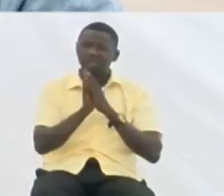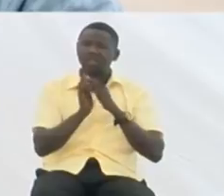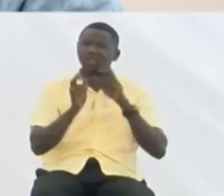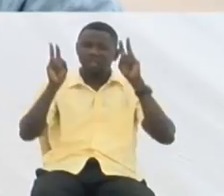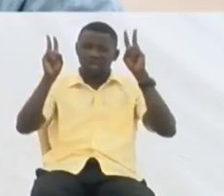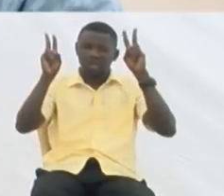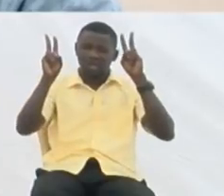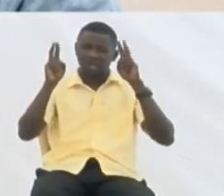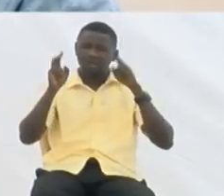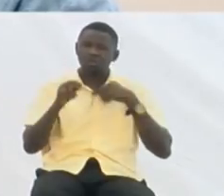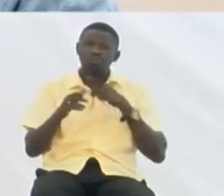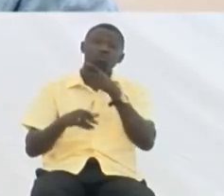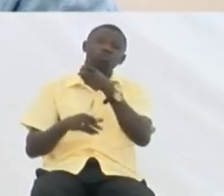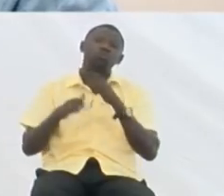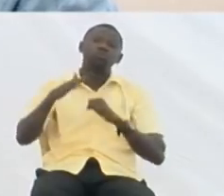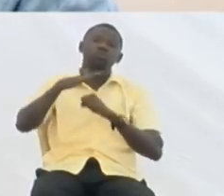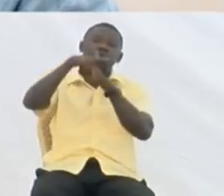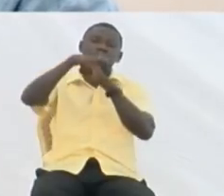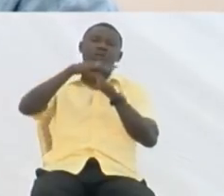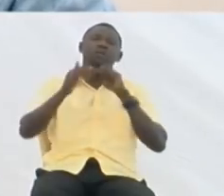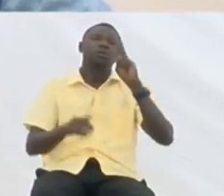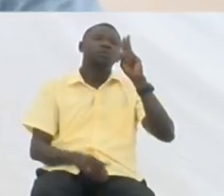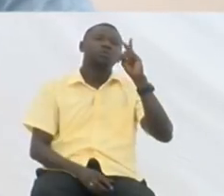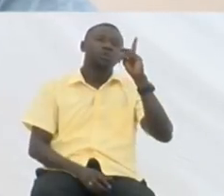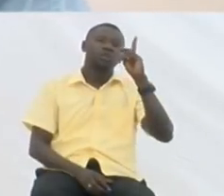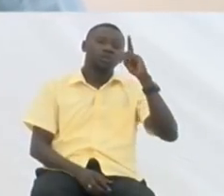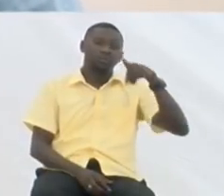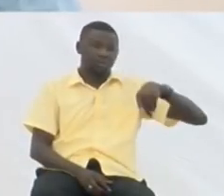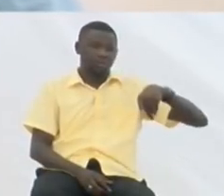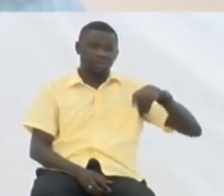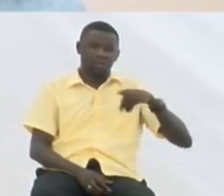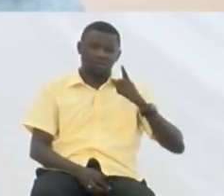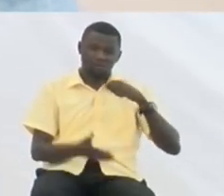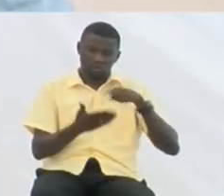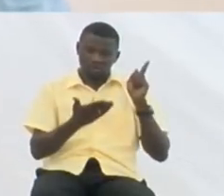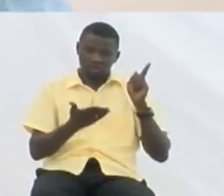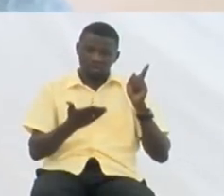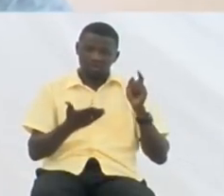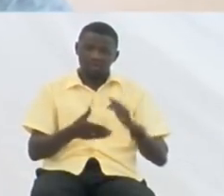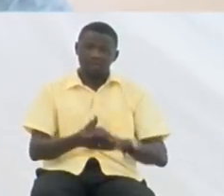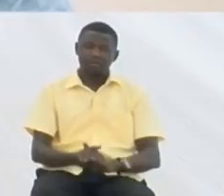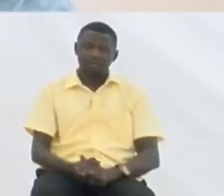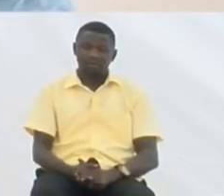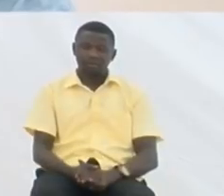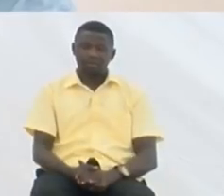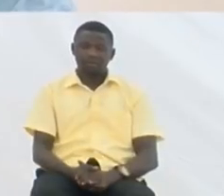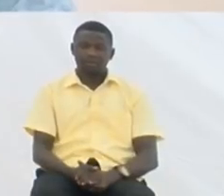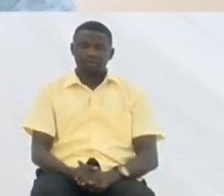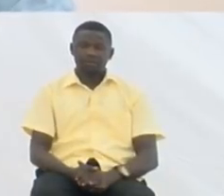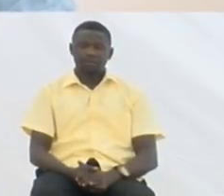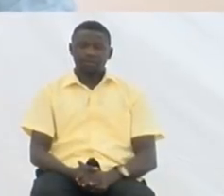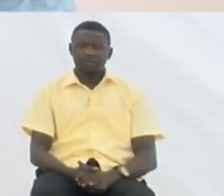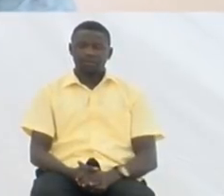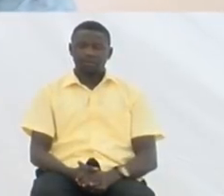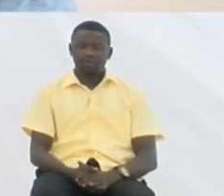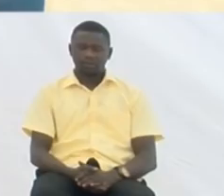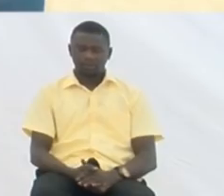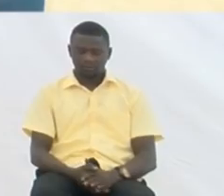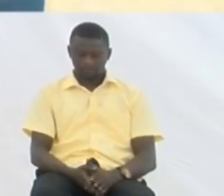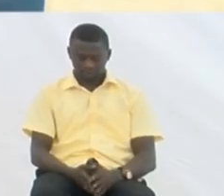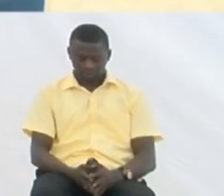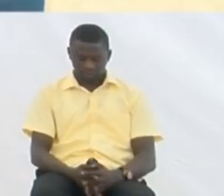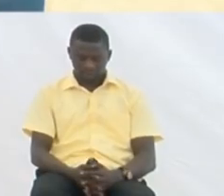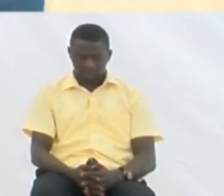UDP. Ako woto silang ila lanu muinete ko niaje yo kala ibe patio mento wo patio